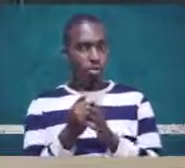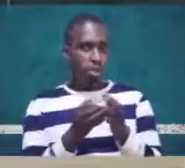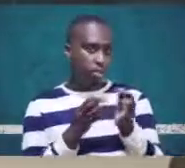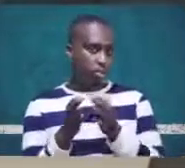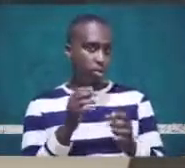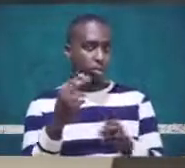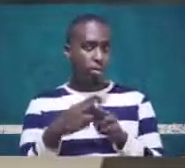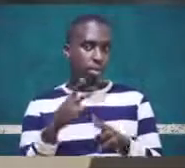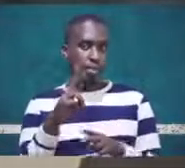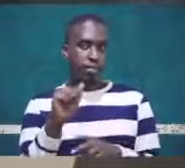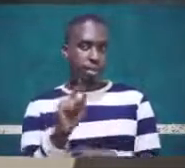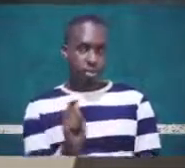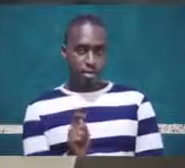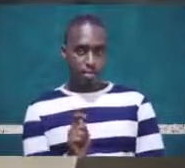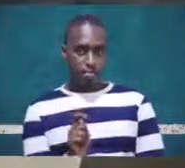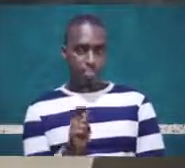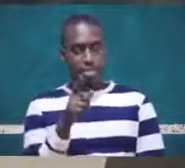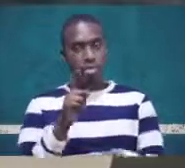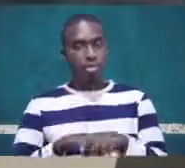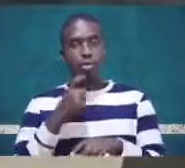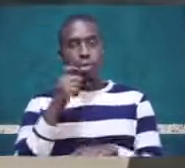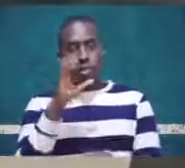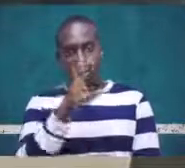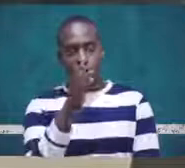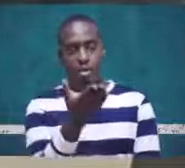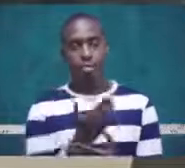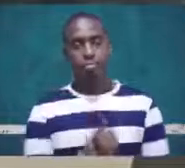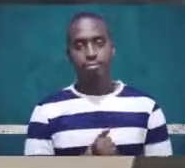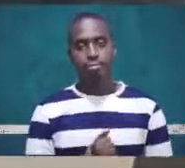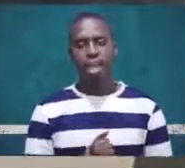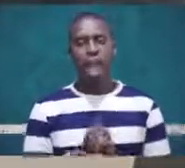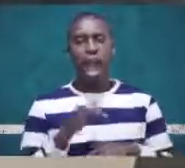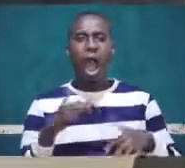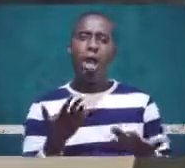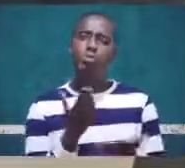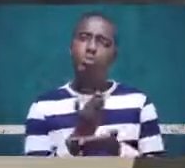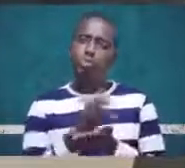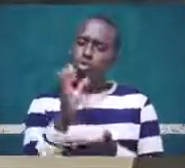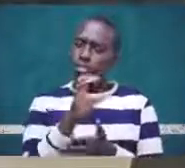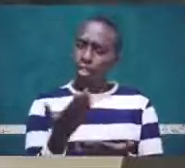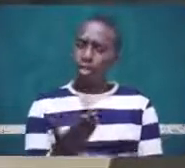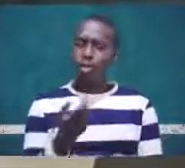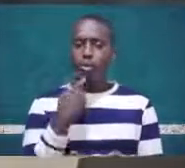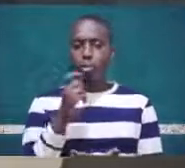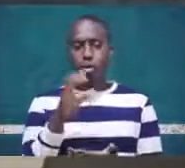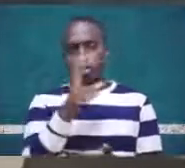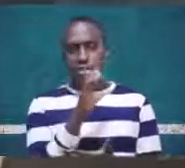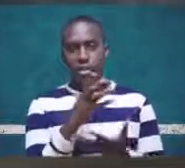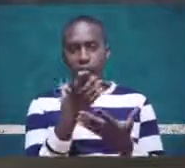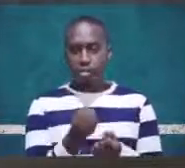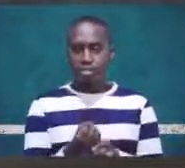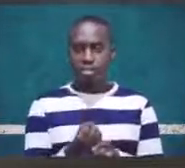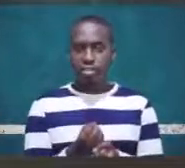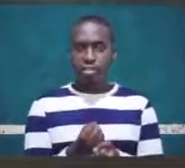VAT, value added tax. You need to calculate this. Then how do you calculate it? You need to calculate it